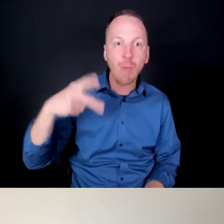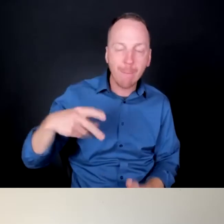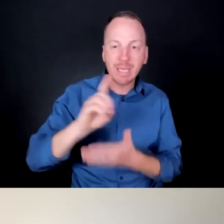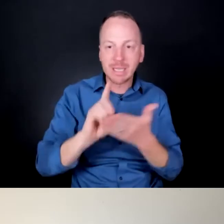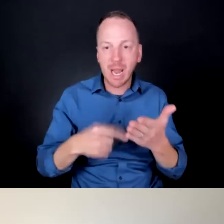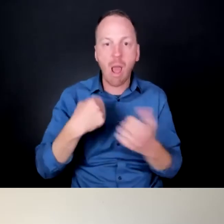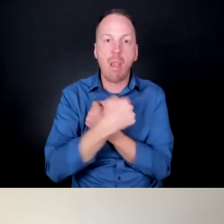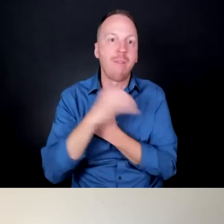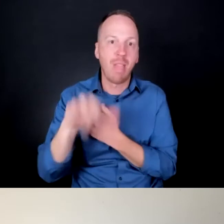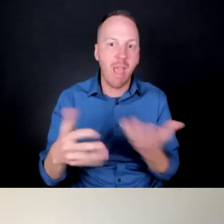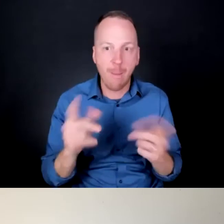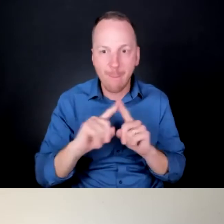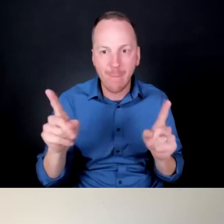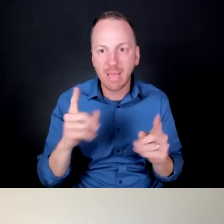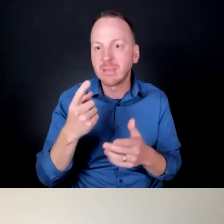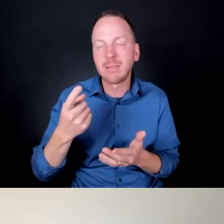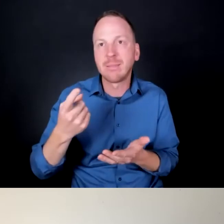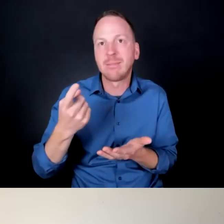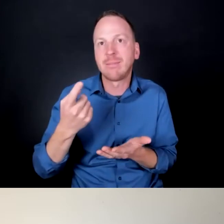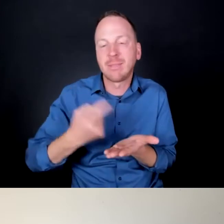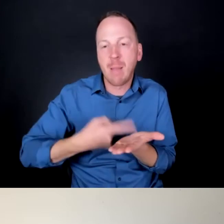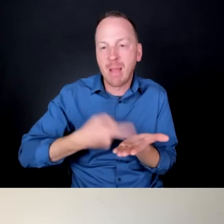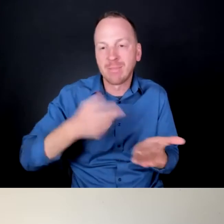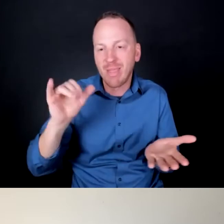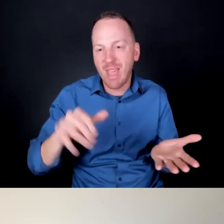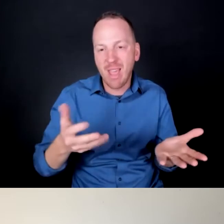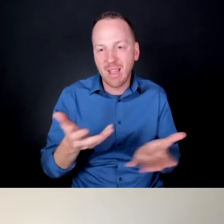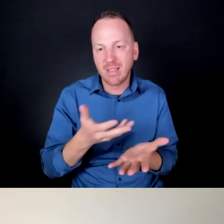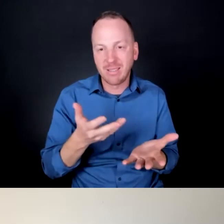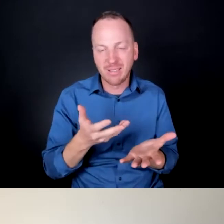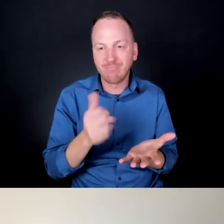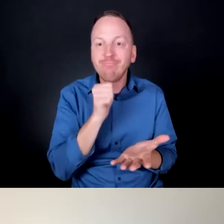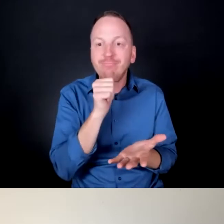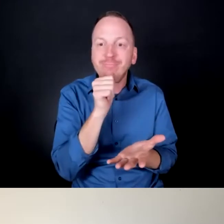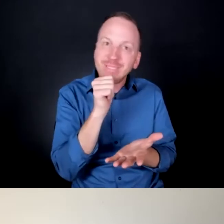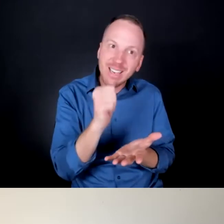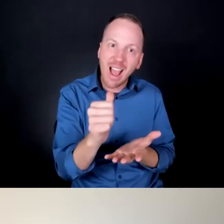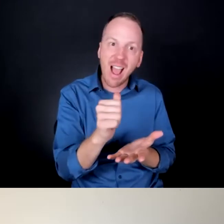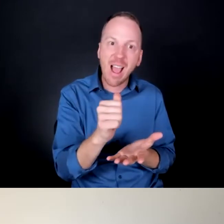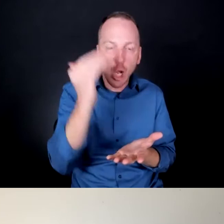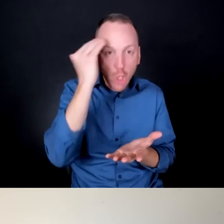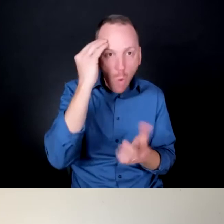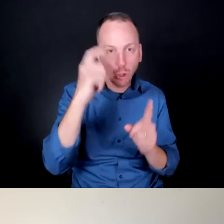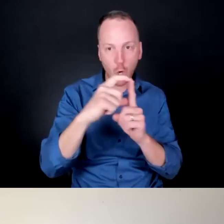I love that, but sometimes that's not a